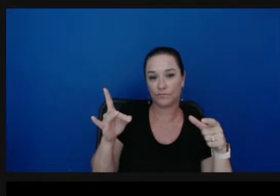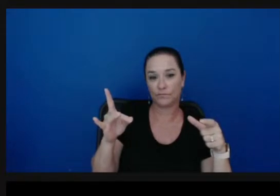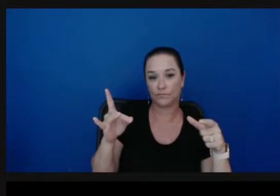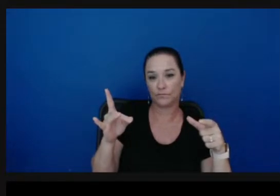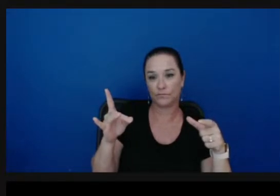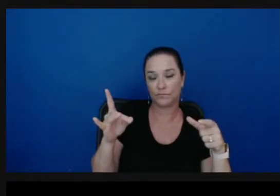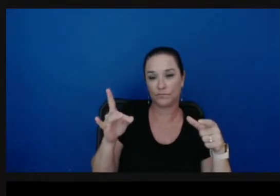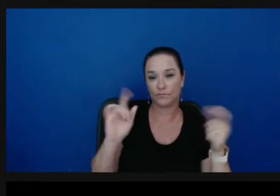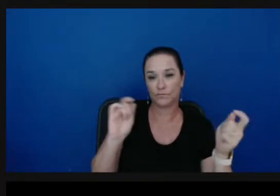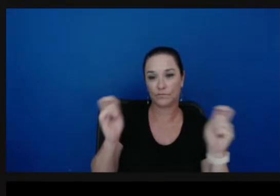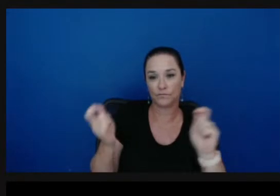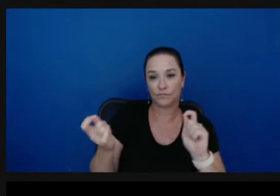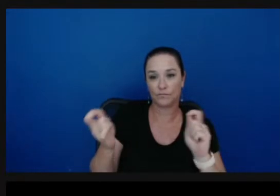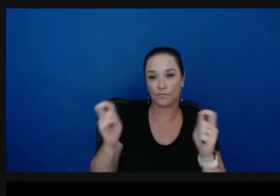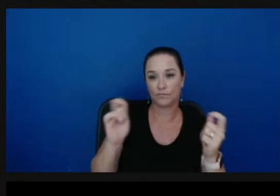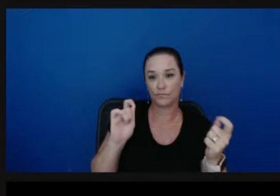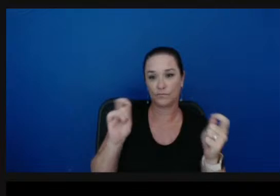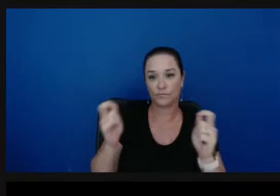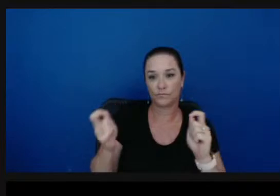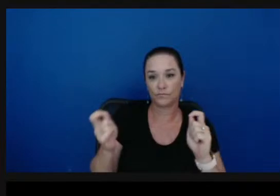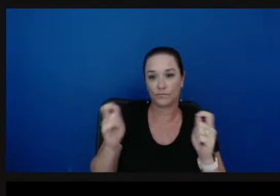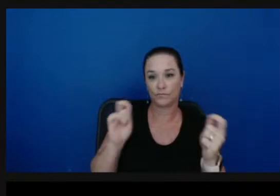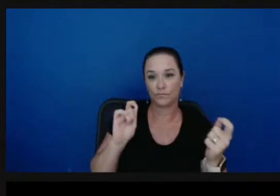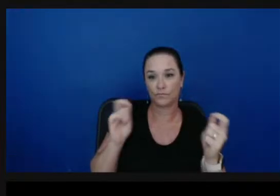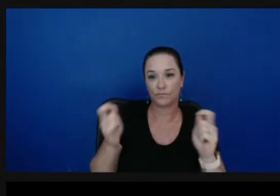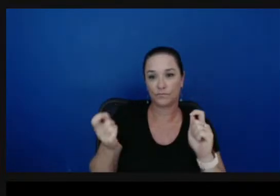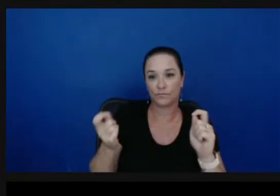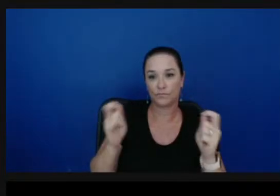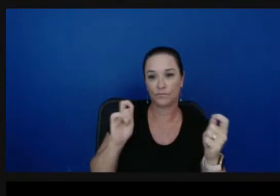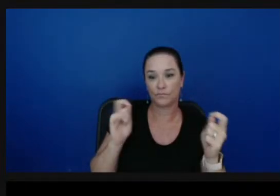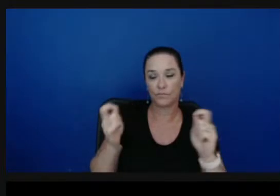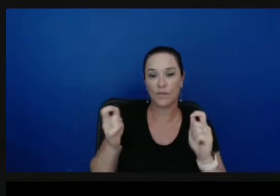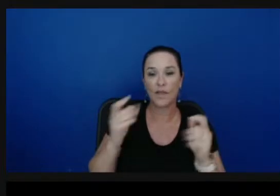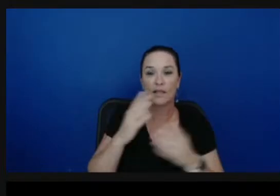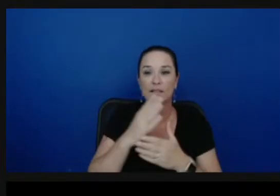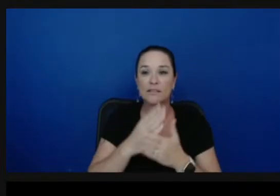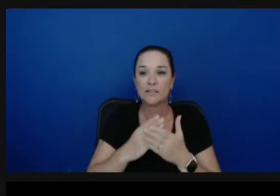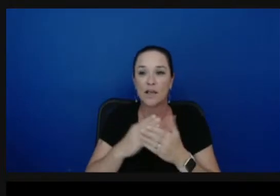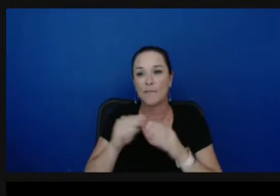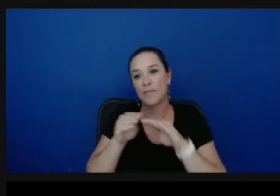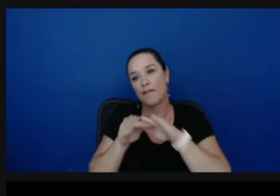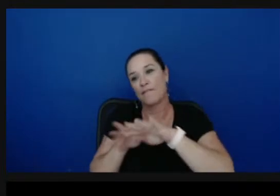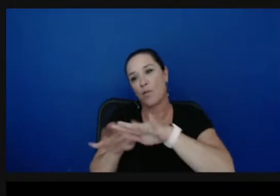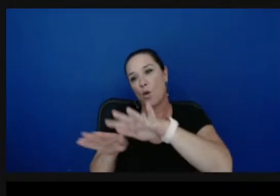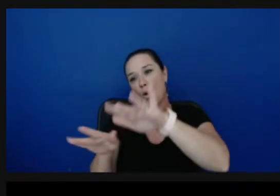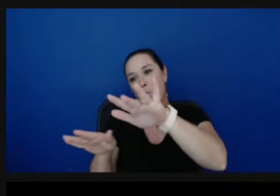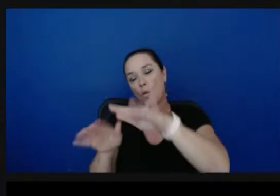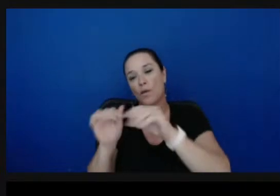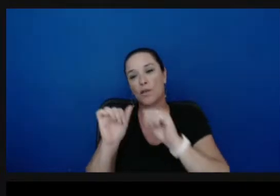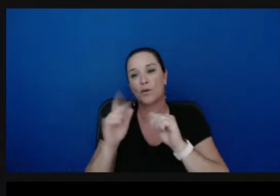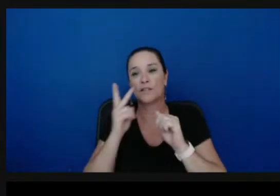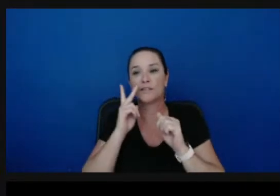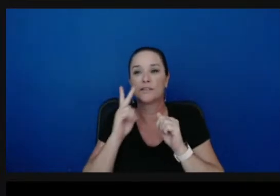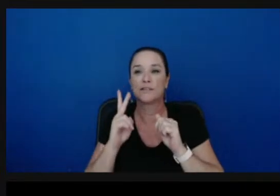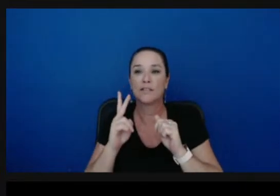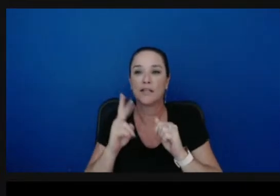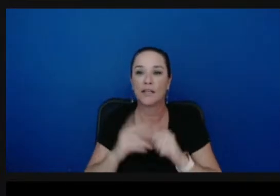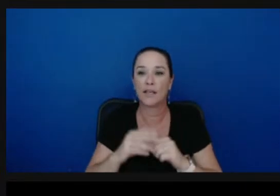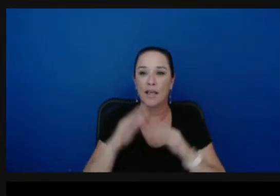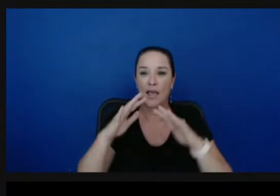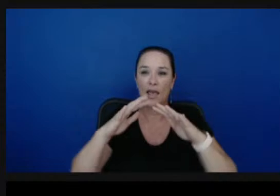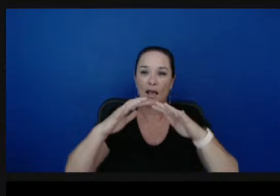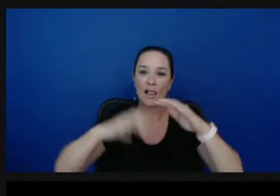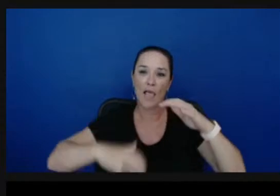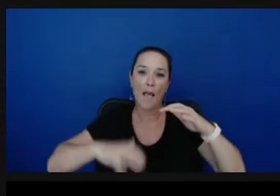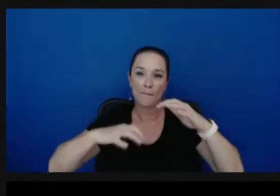transition it back and forth here for you guys. Some of these features, like this flow right here, you can see it's slightly offset because it collapsed in. It's